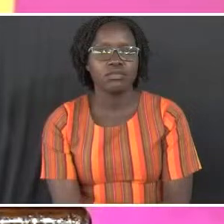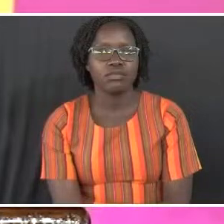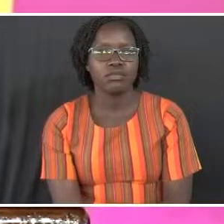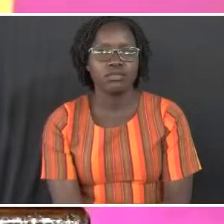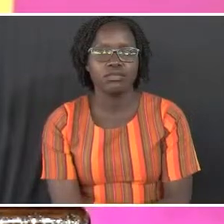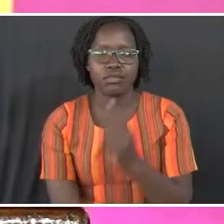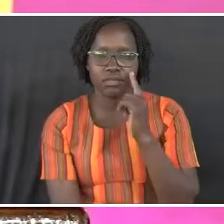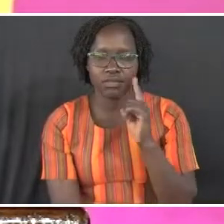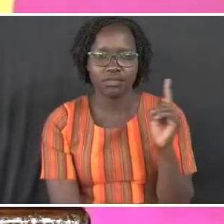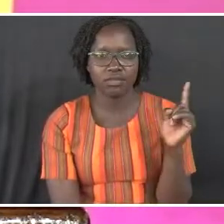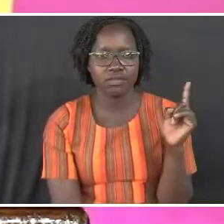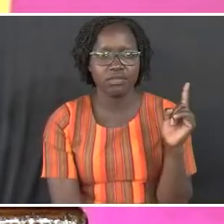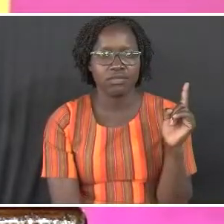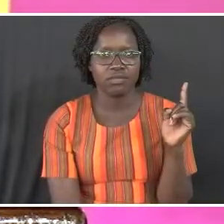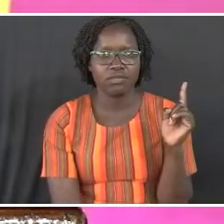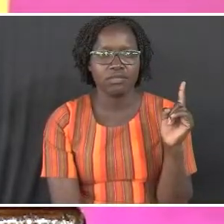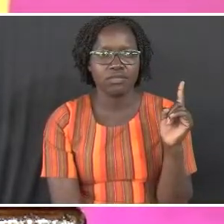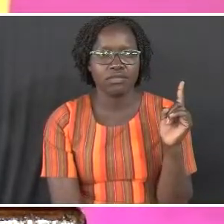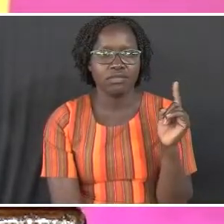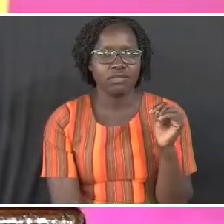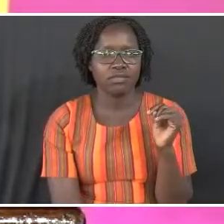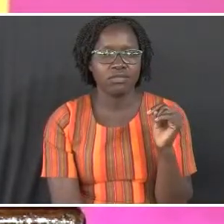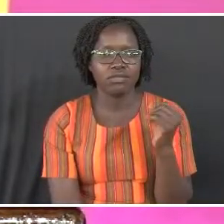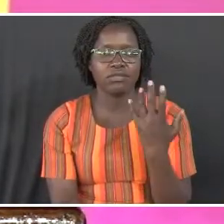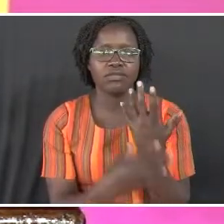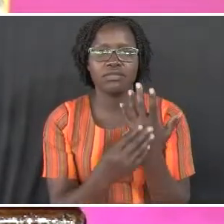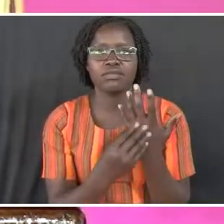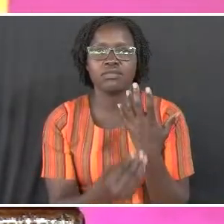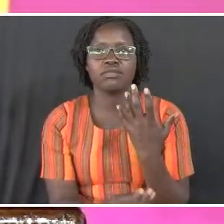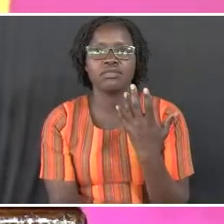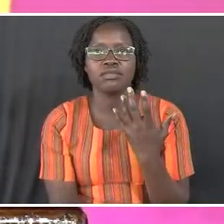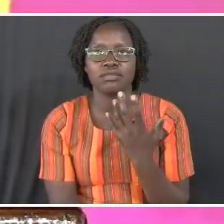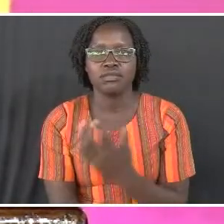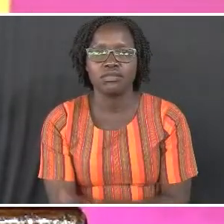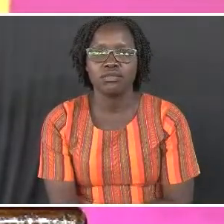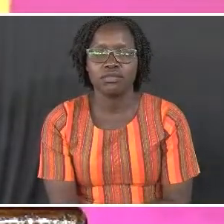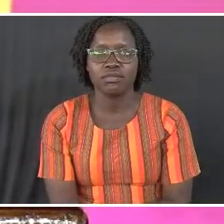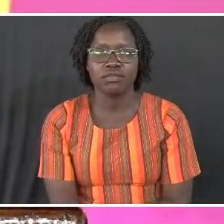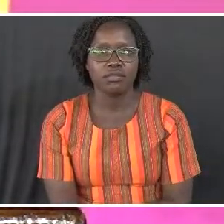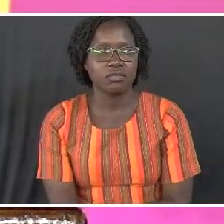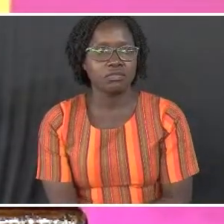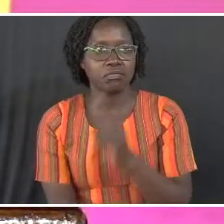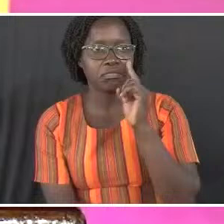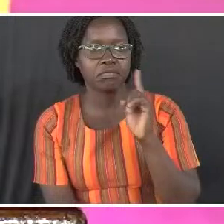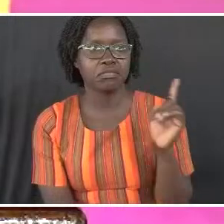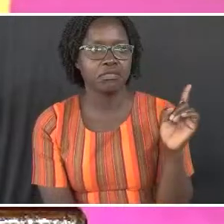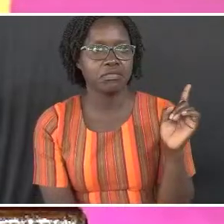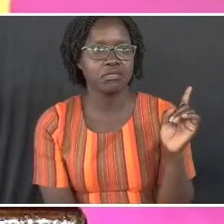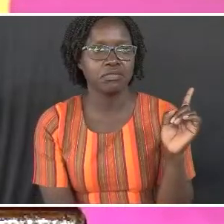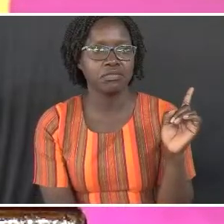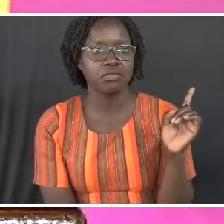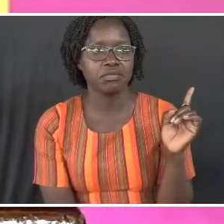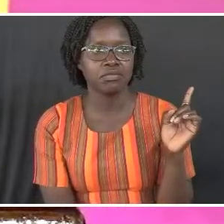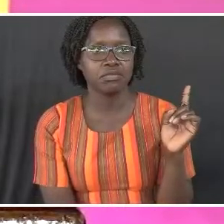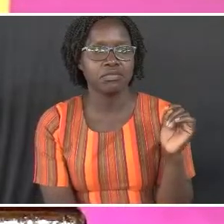So this is a model of how our teeth looks like.